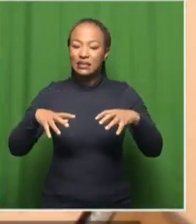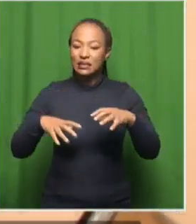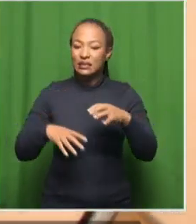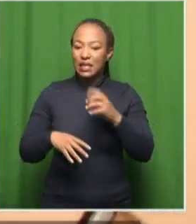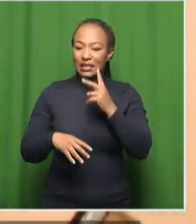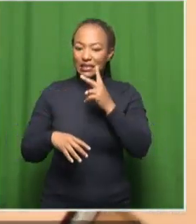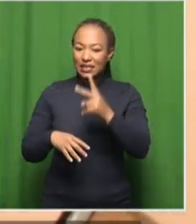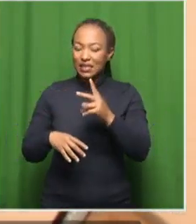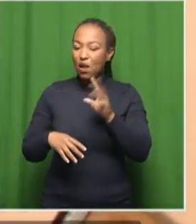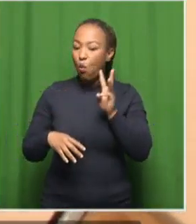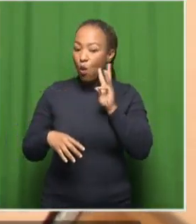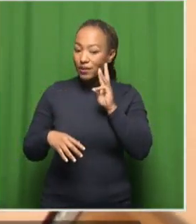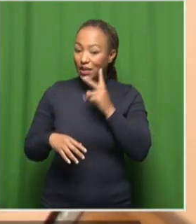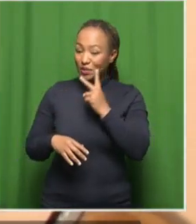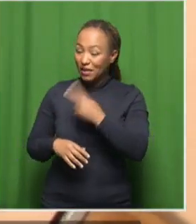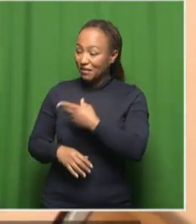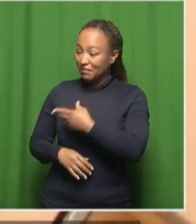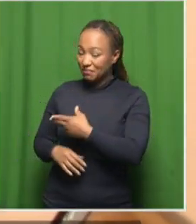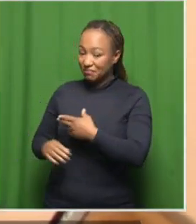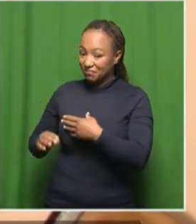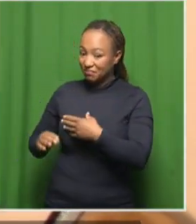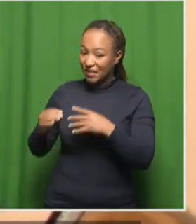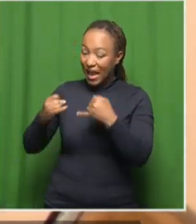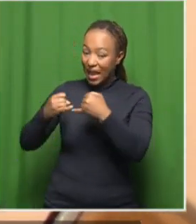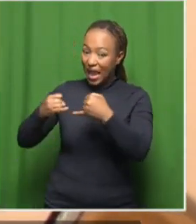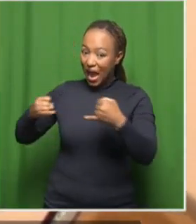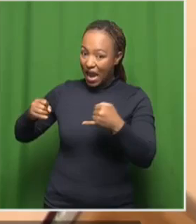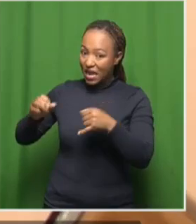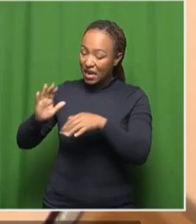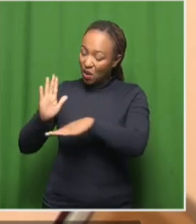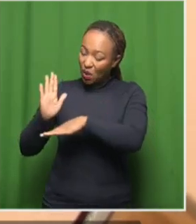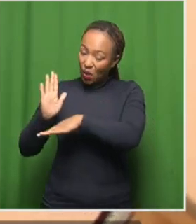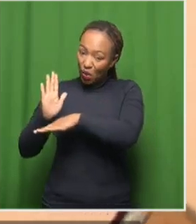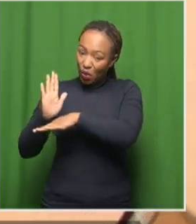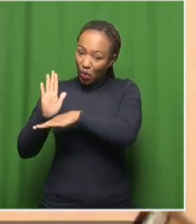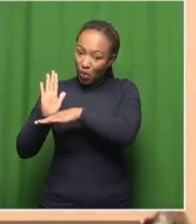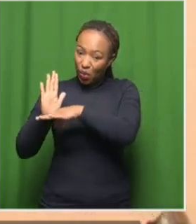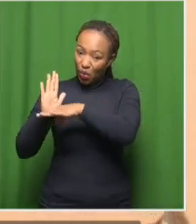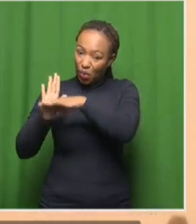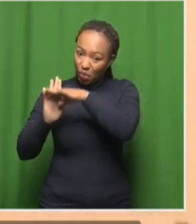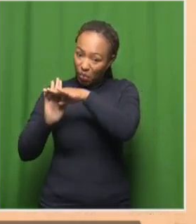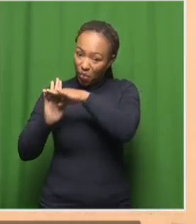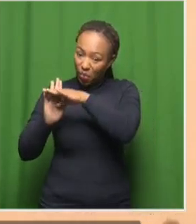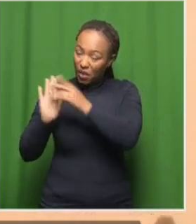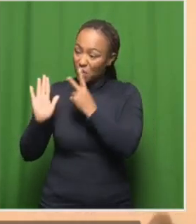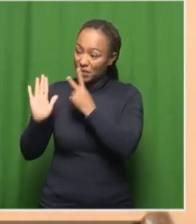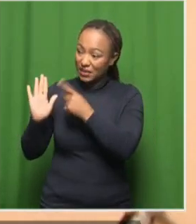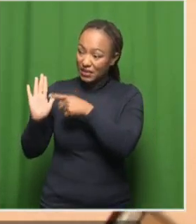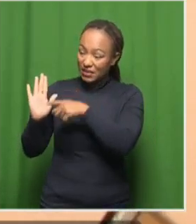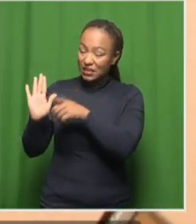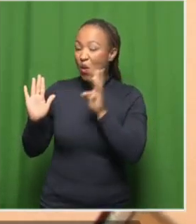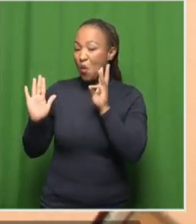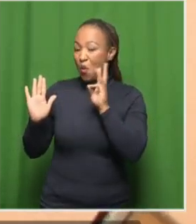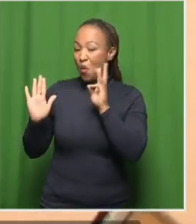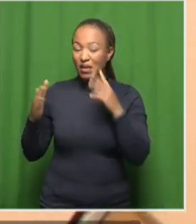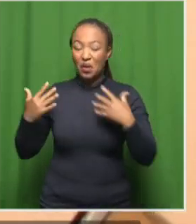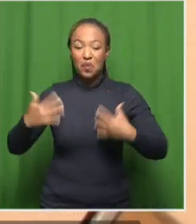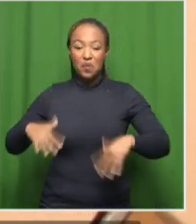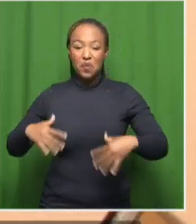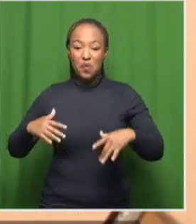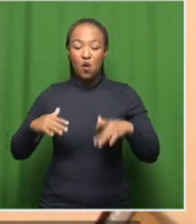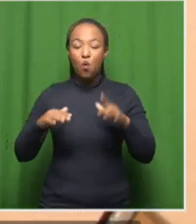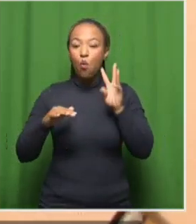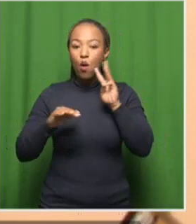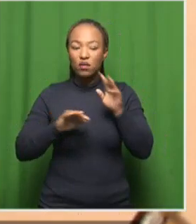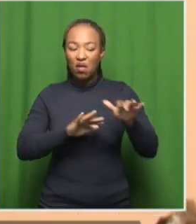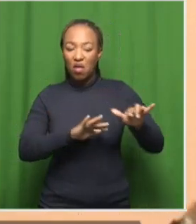water did come. So you see the line water mark here, and that just shows you just the extent of water that flowed into our house yesterday. But obviously